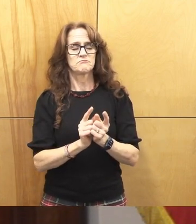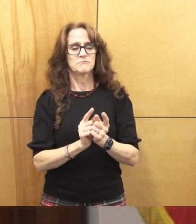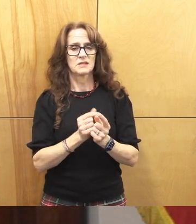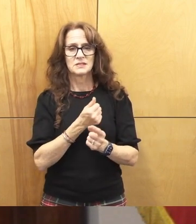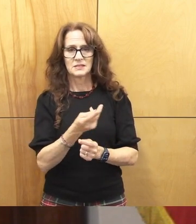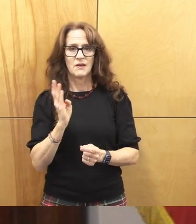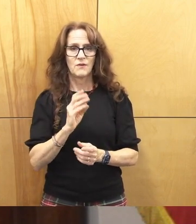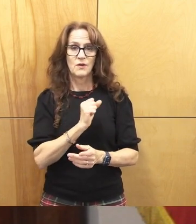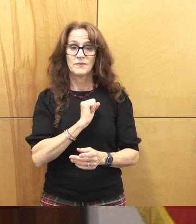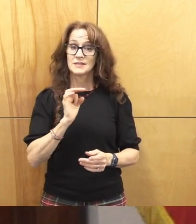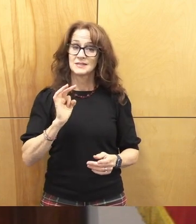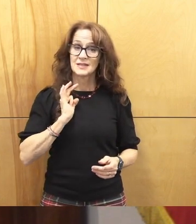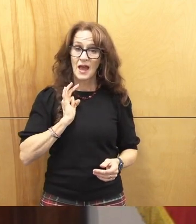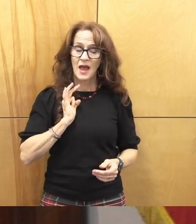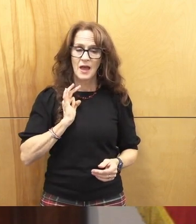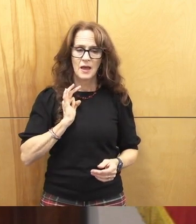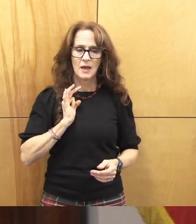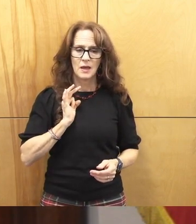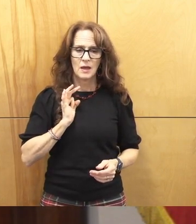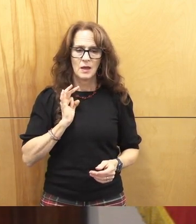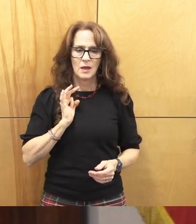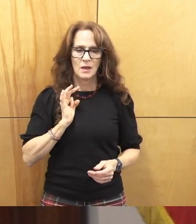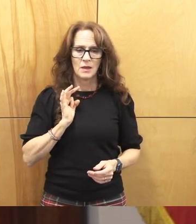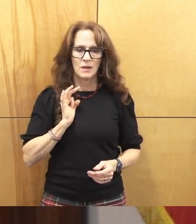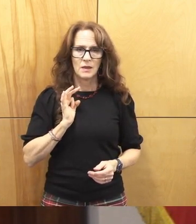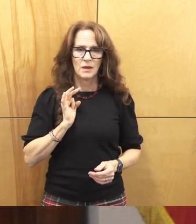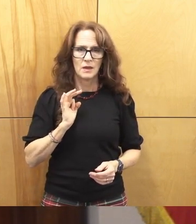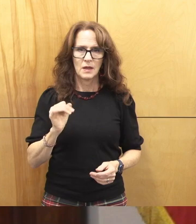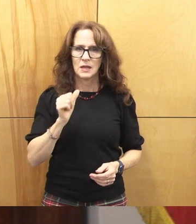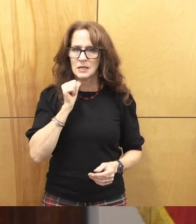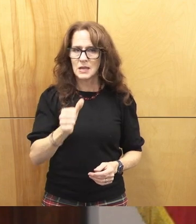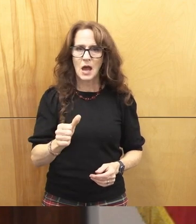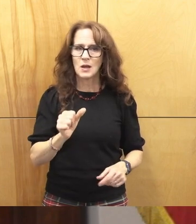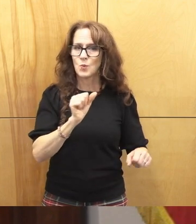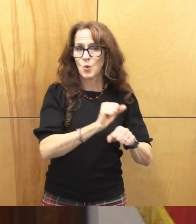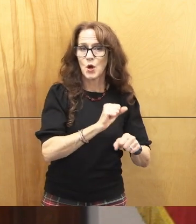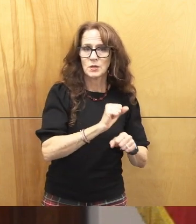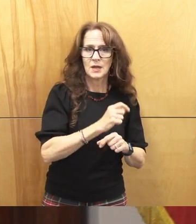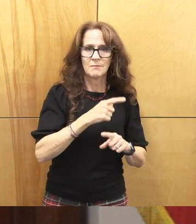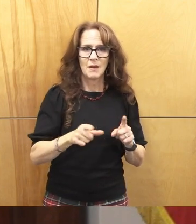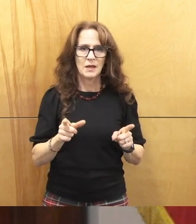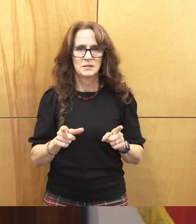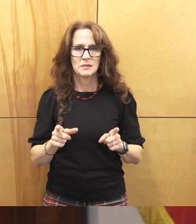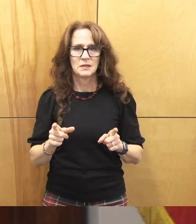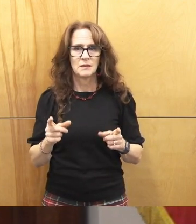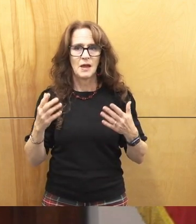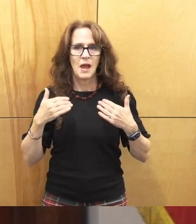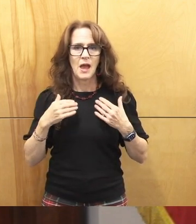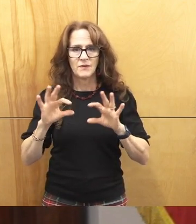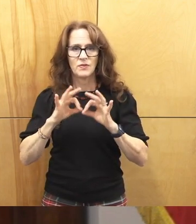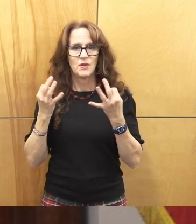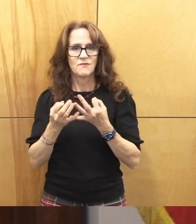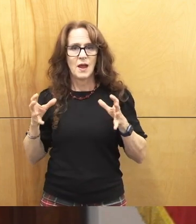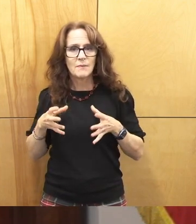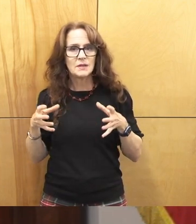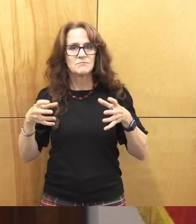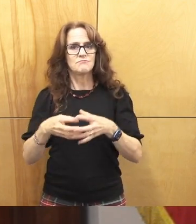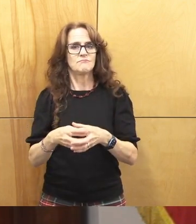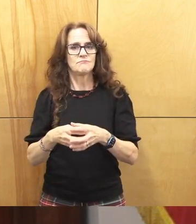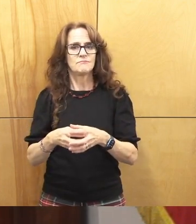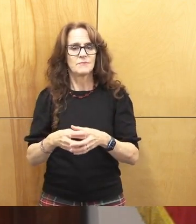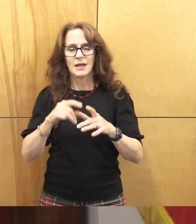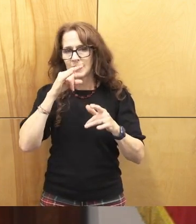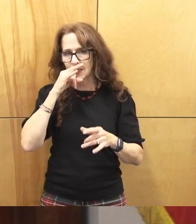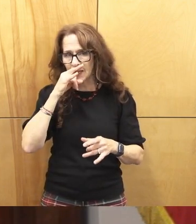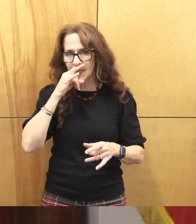several of our staff members that were not there in a capacity of working, but in a capacity of having their family with them,